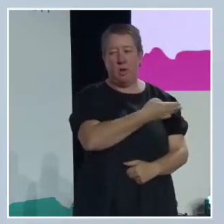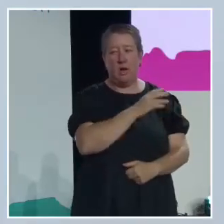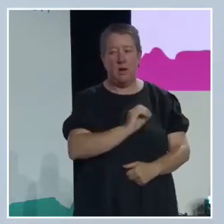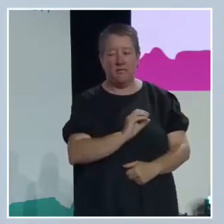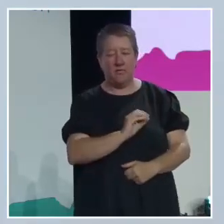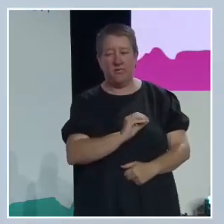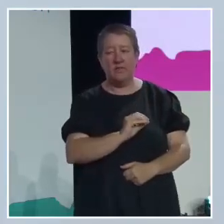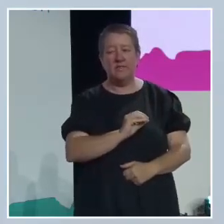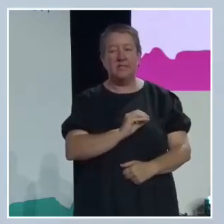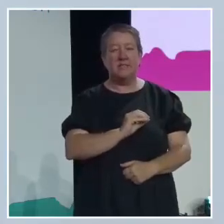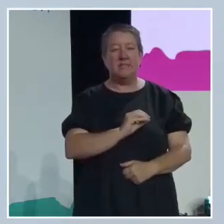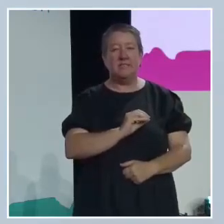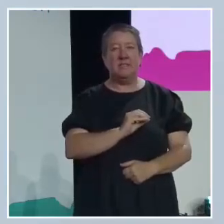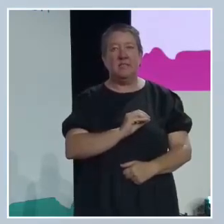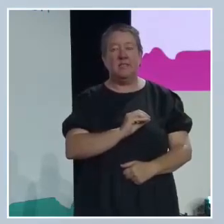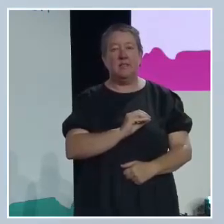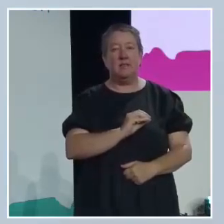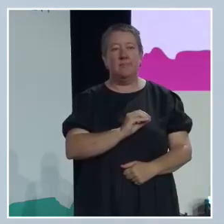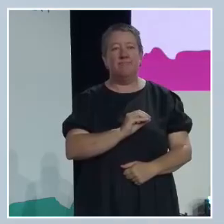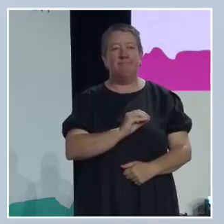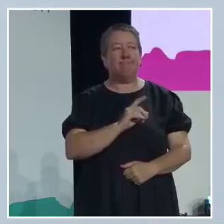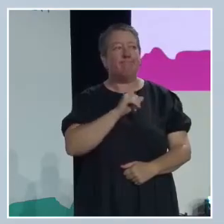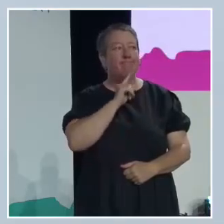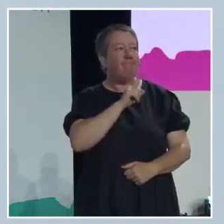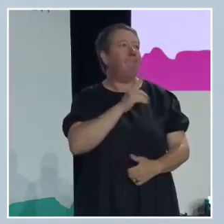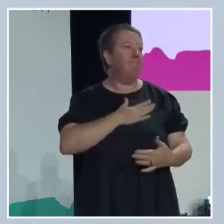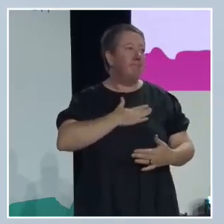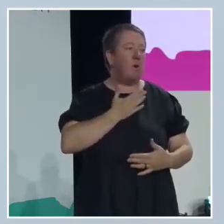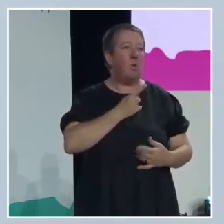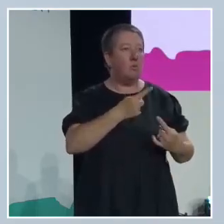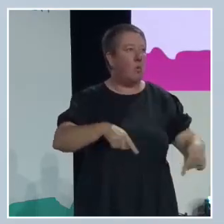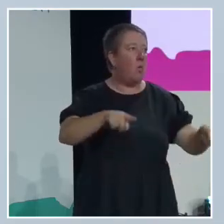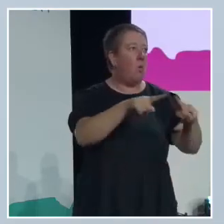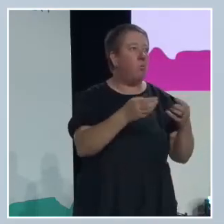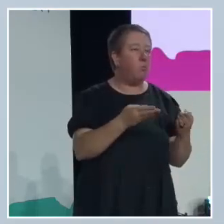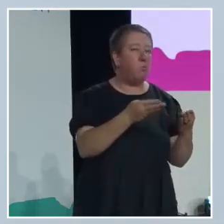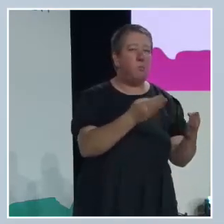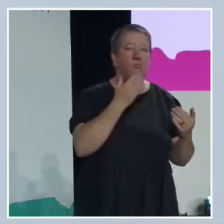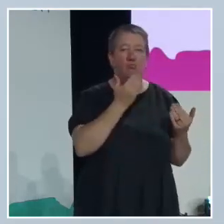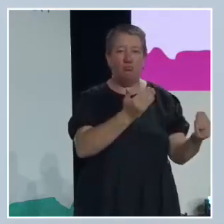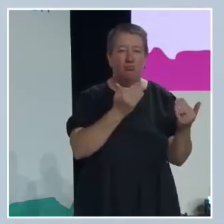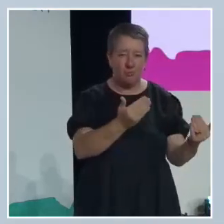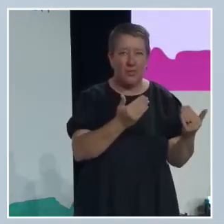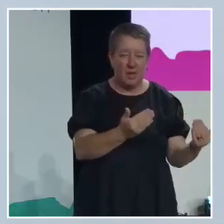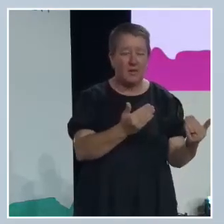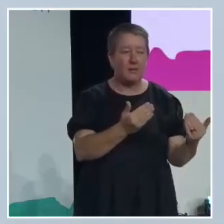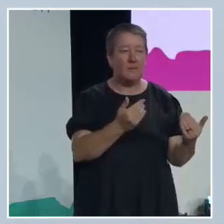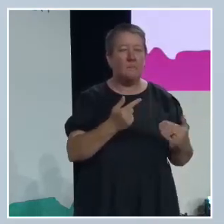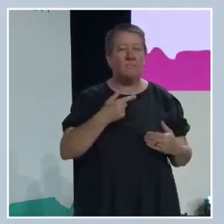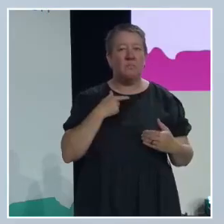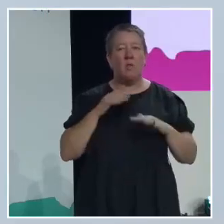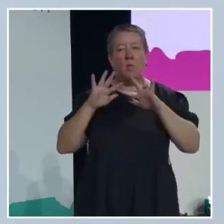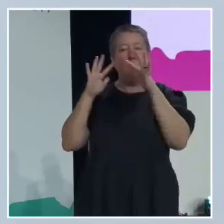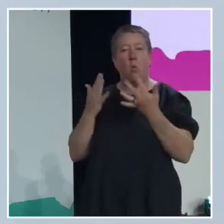Really to thank you all in the room. On behalf of the whole Finance